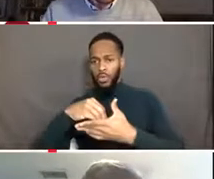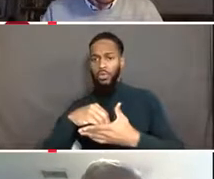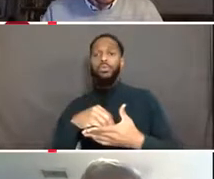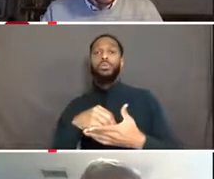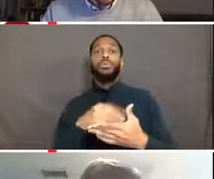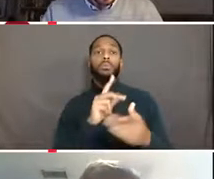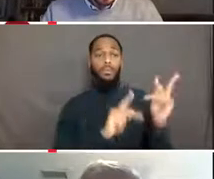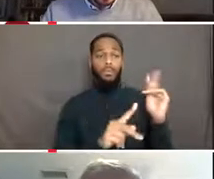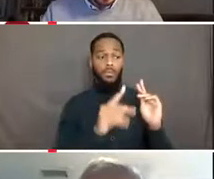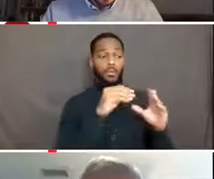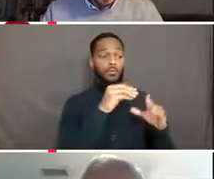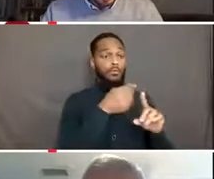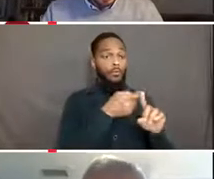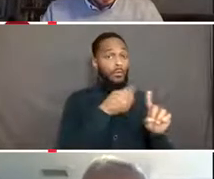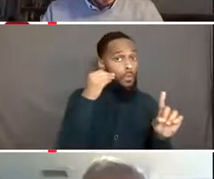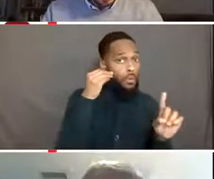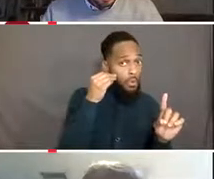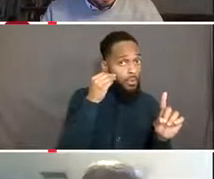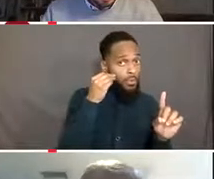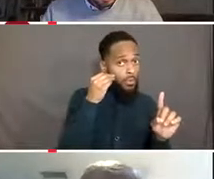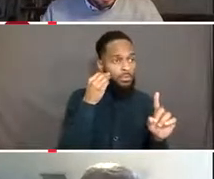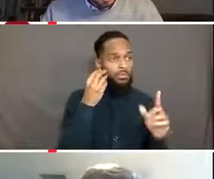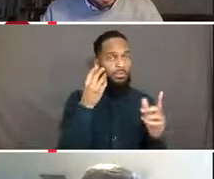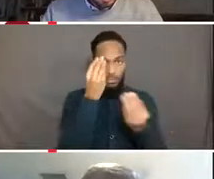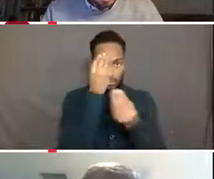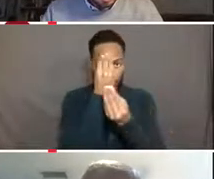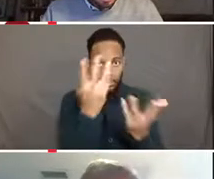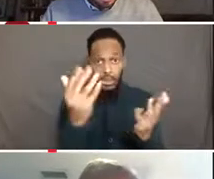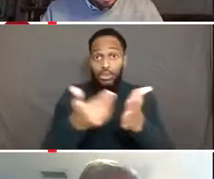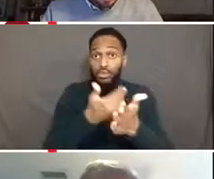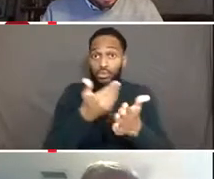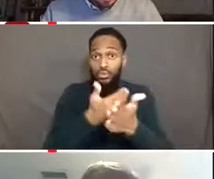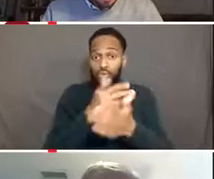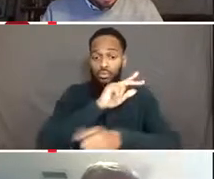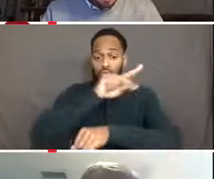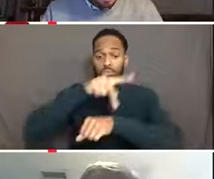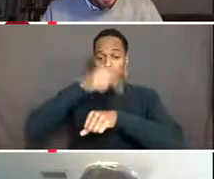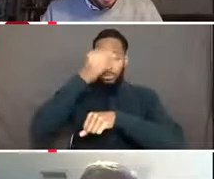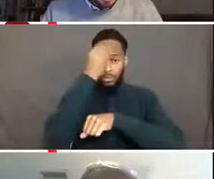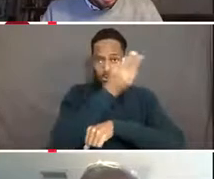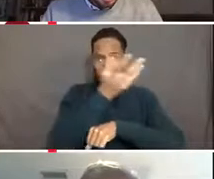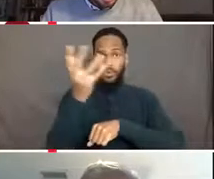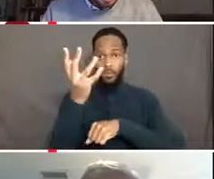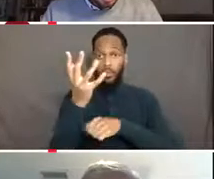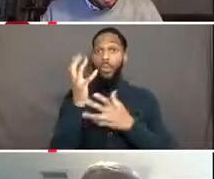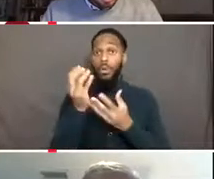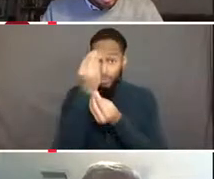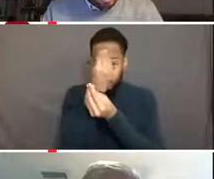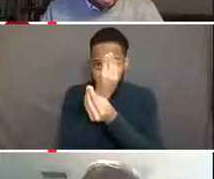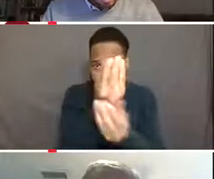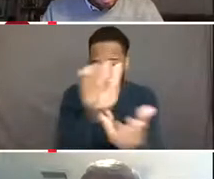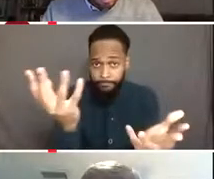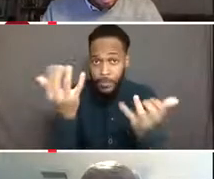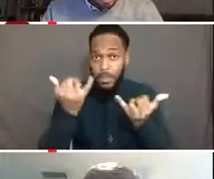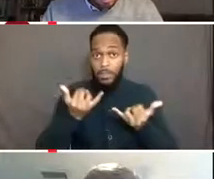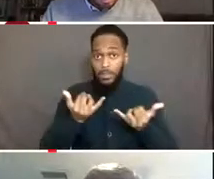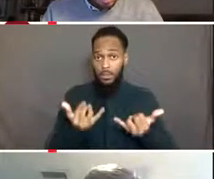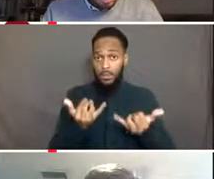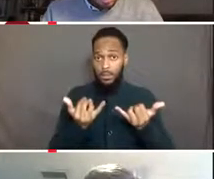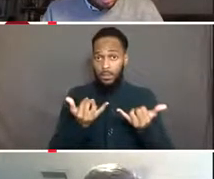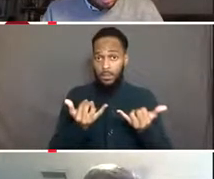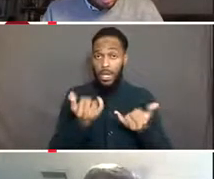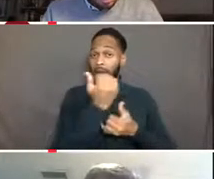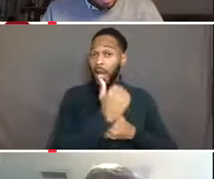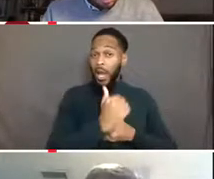families, this is new. Our principals have shared this, but we wanted you to know. Now,